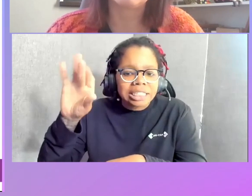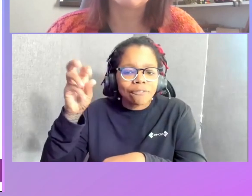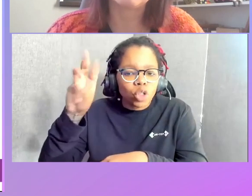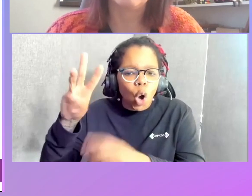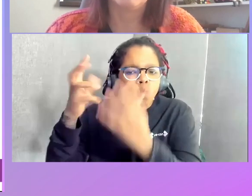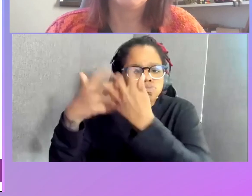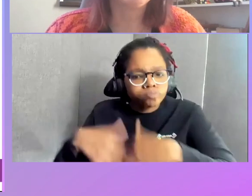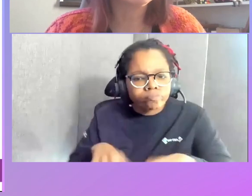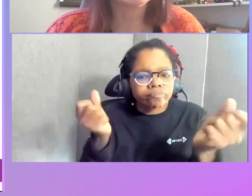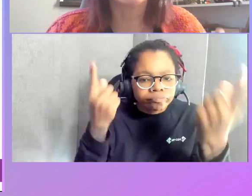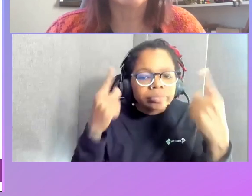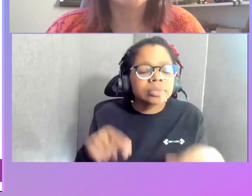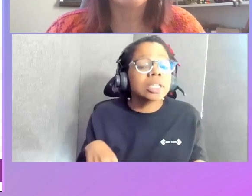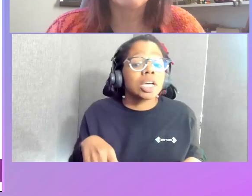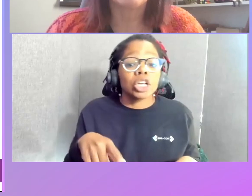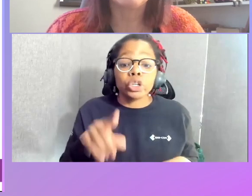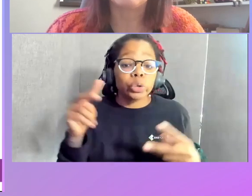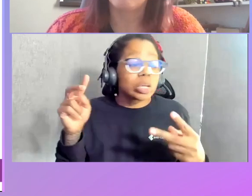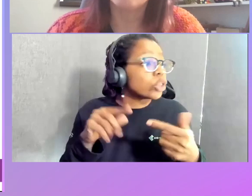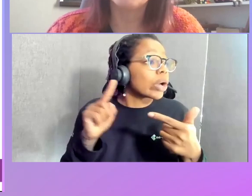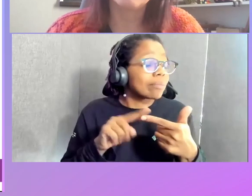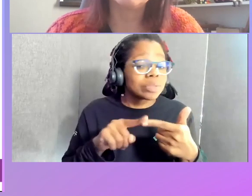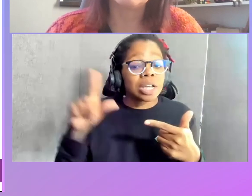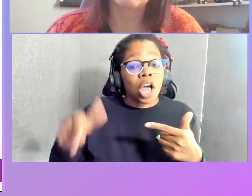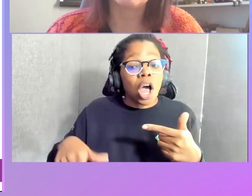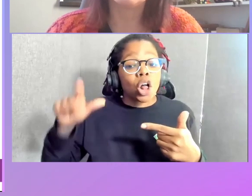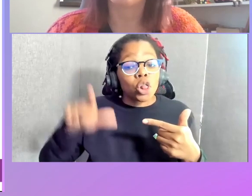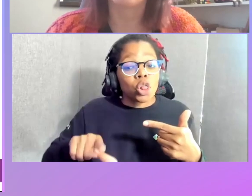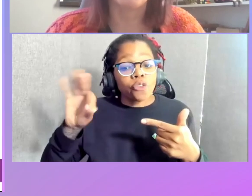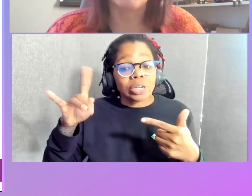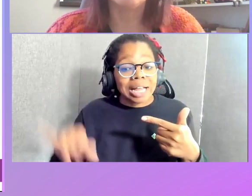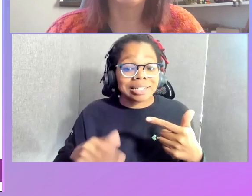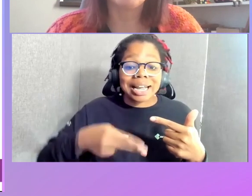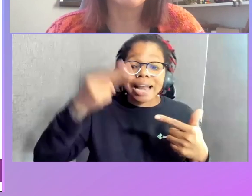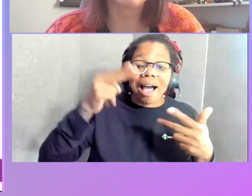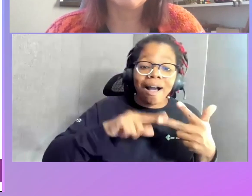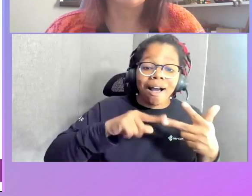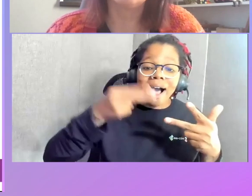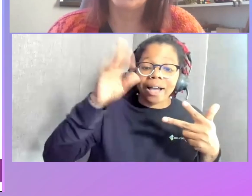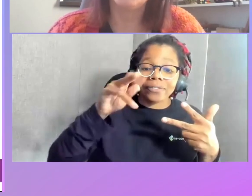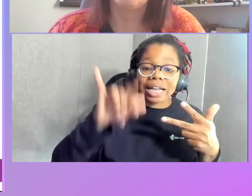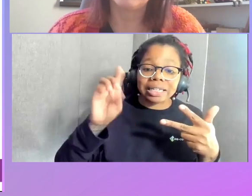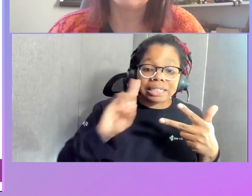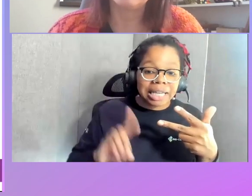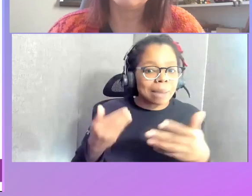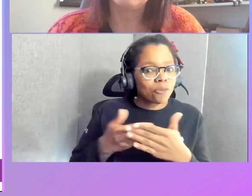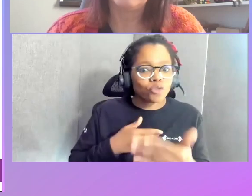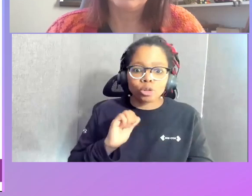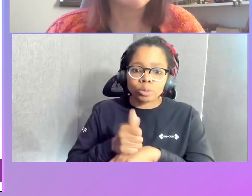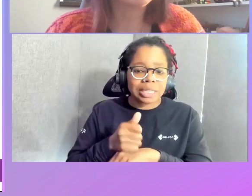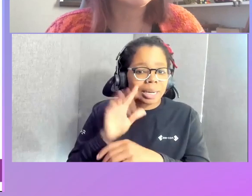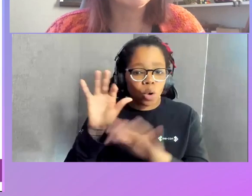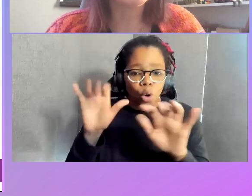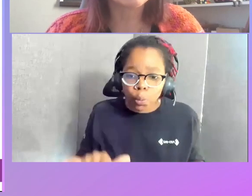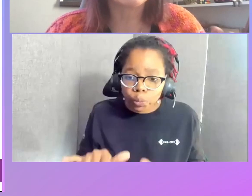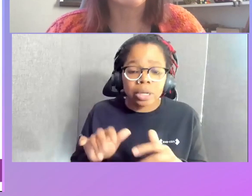and make sense. You can look at low fidelity and high fidelity designs before you even put any kind of code behind it.